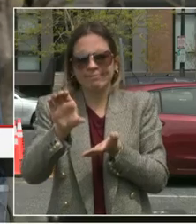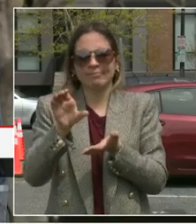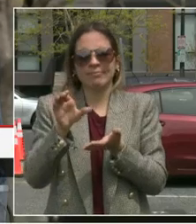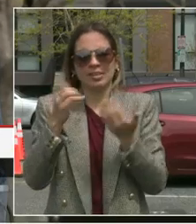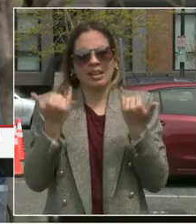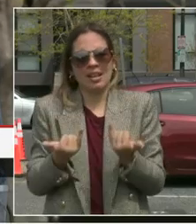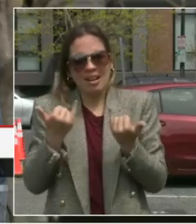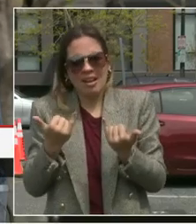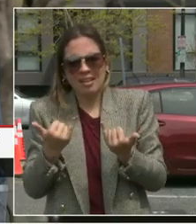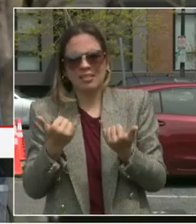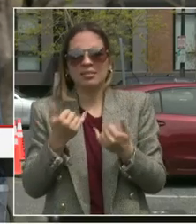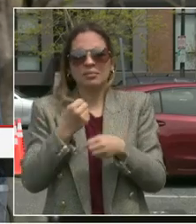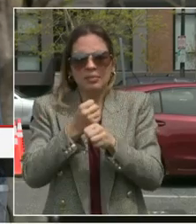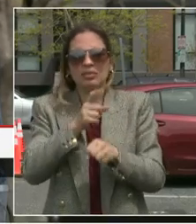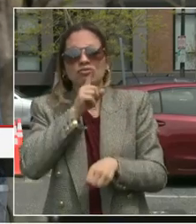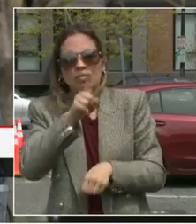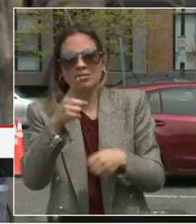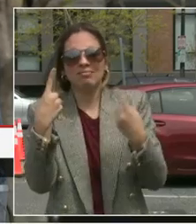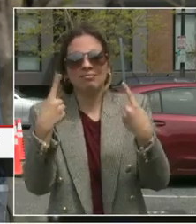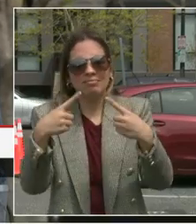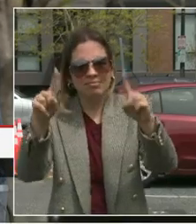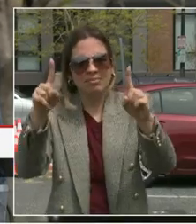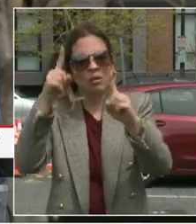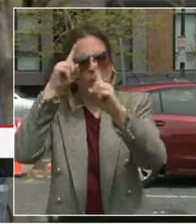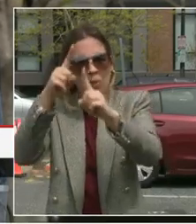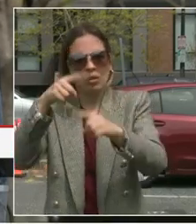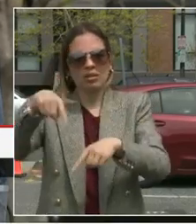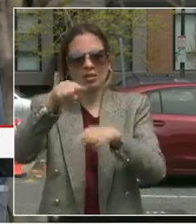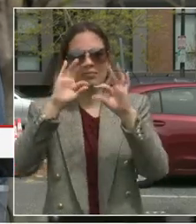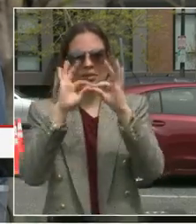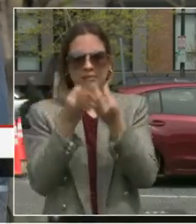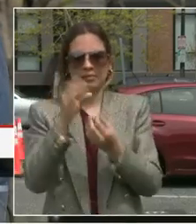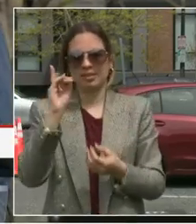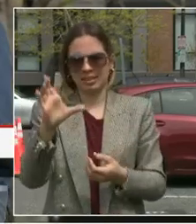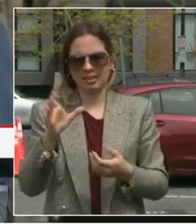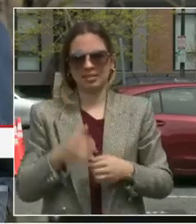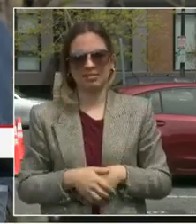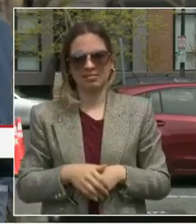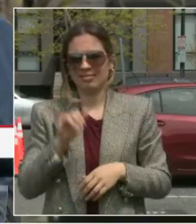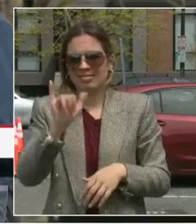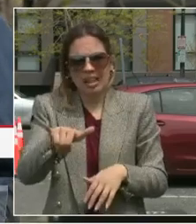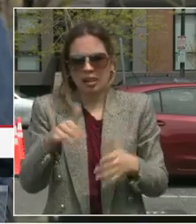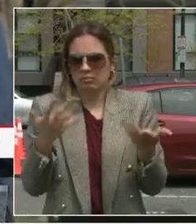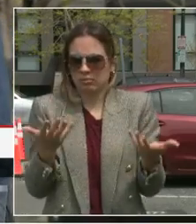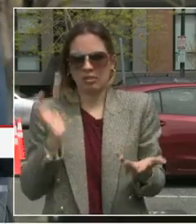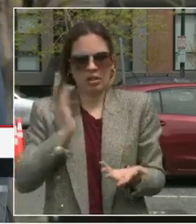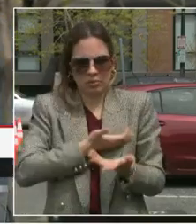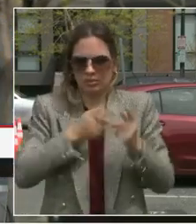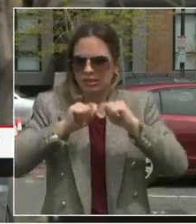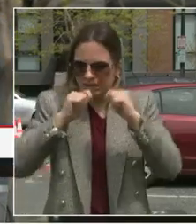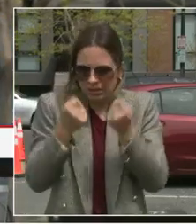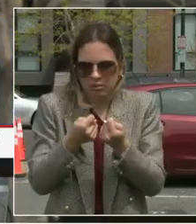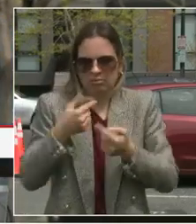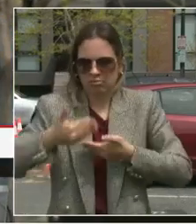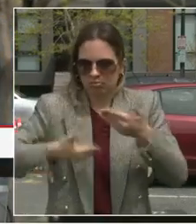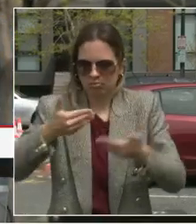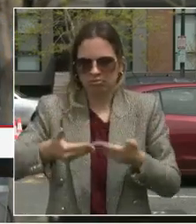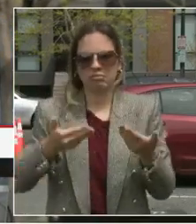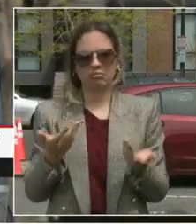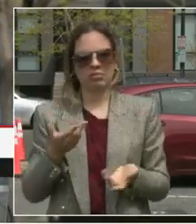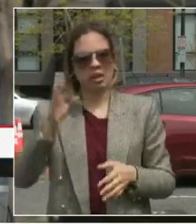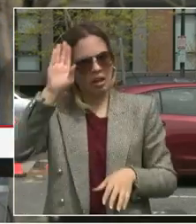going to be able to achieve that goal for families in the district. Our team knows all those